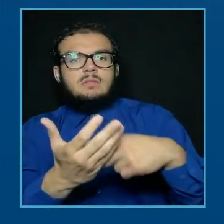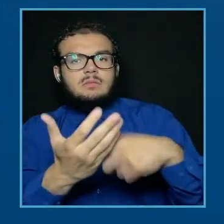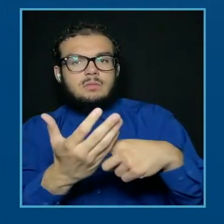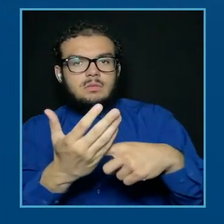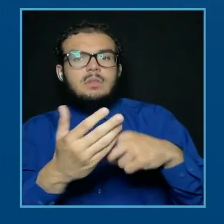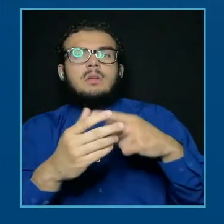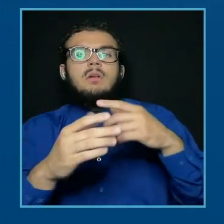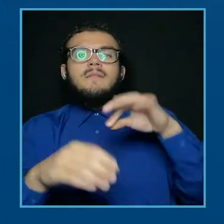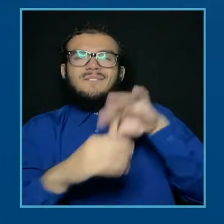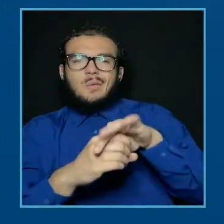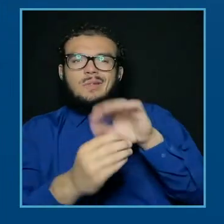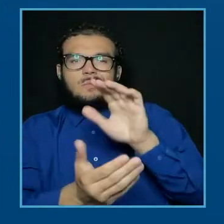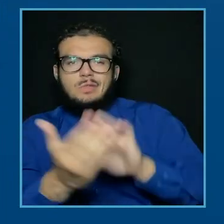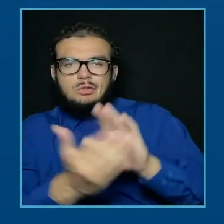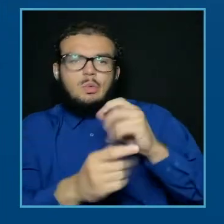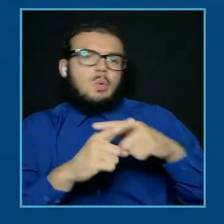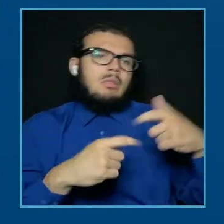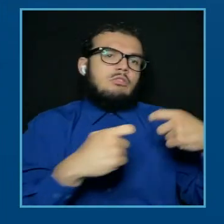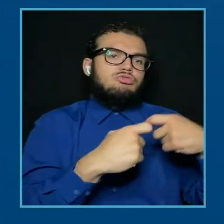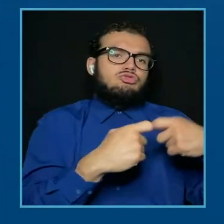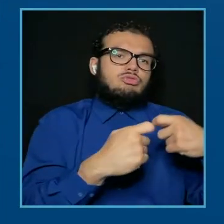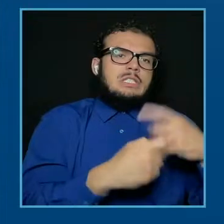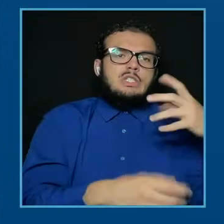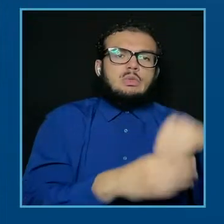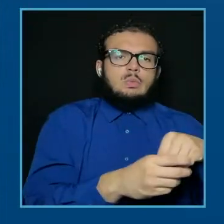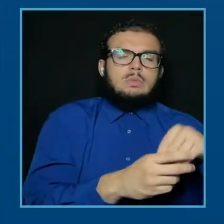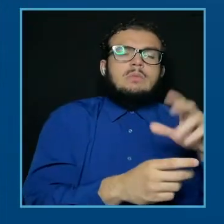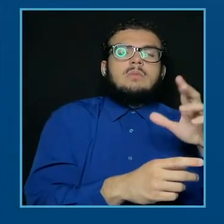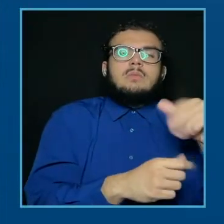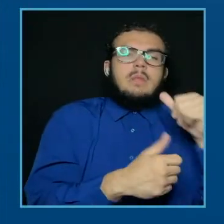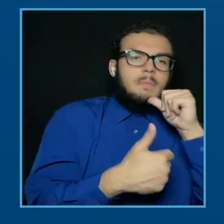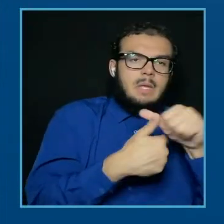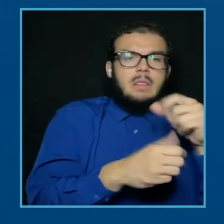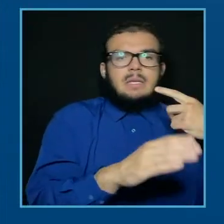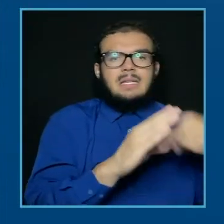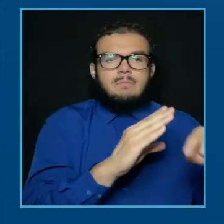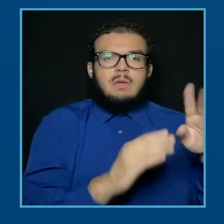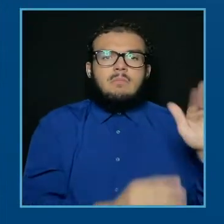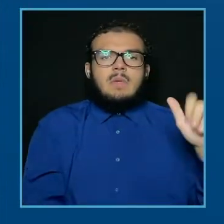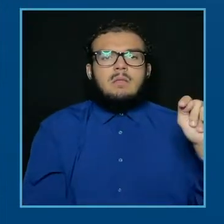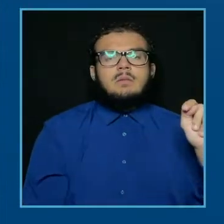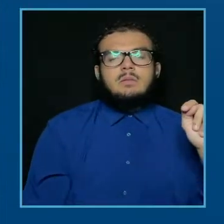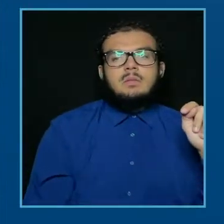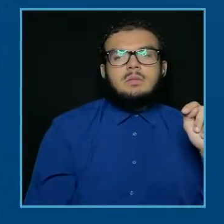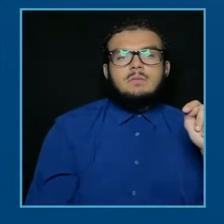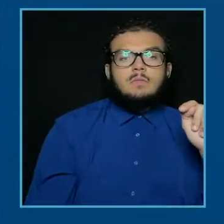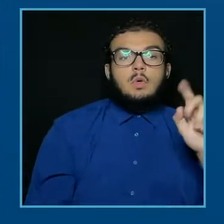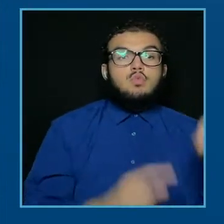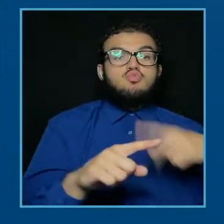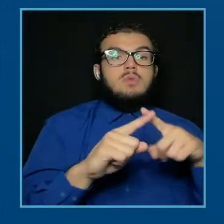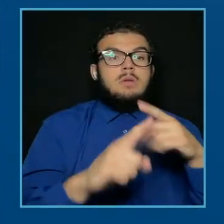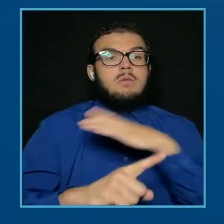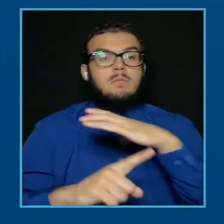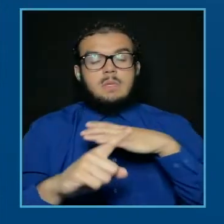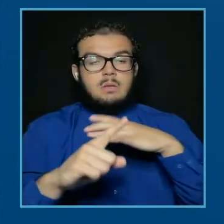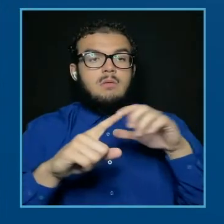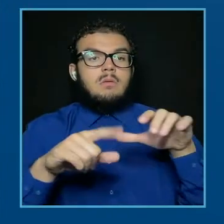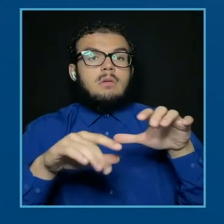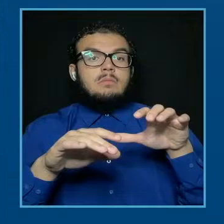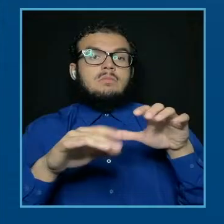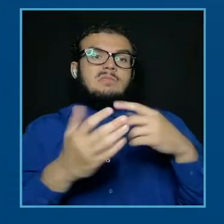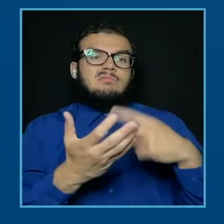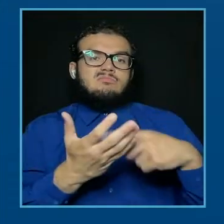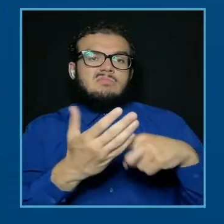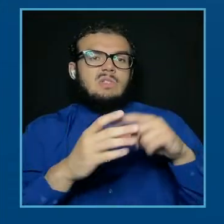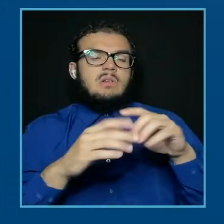in person or electronically, including by mail or email ballot. Once the committee adopts this report, we would ask